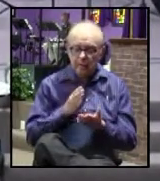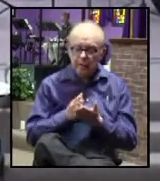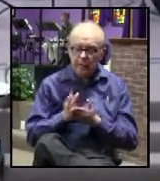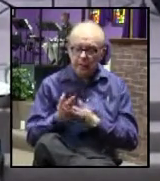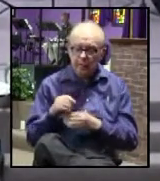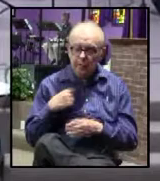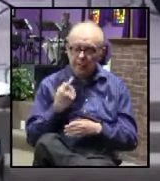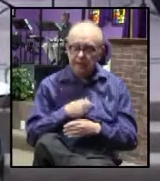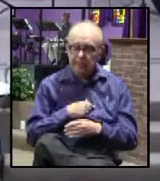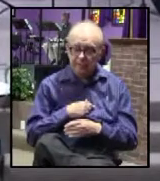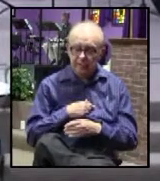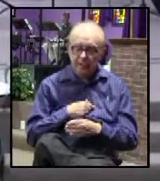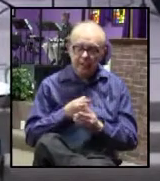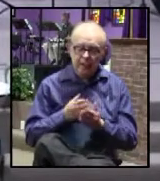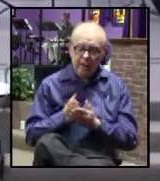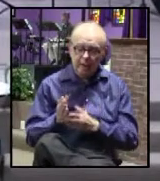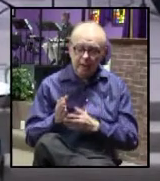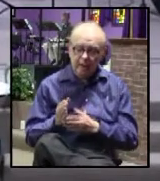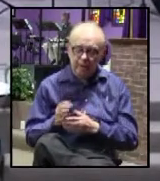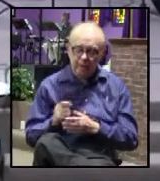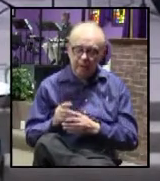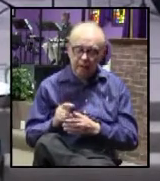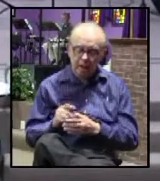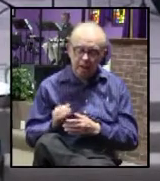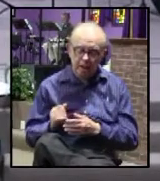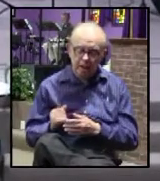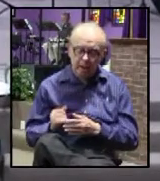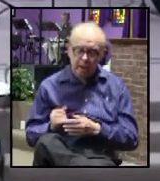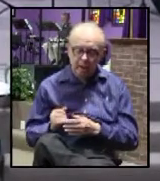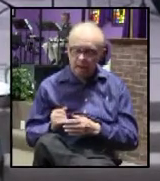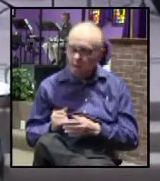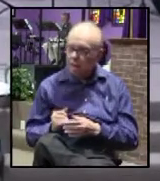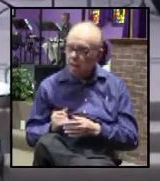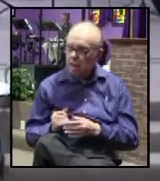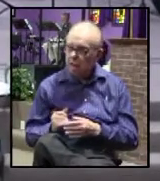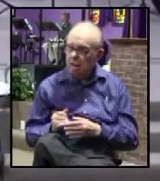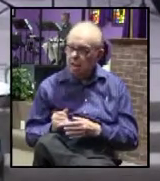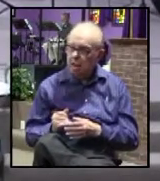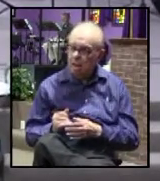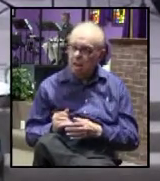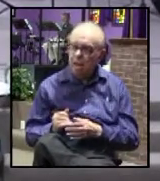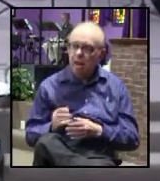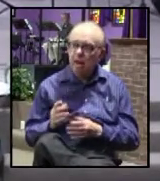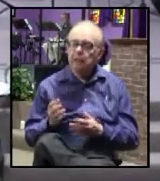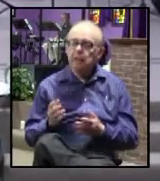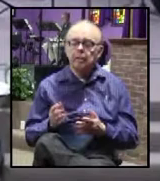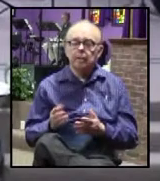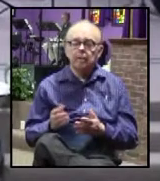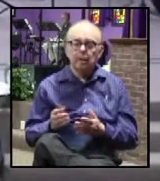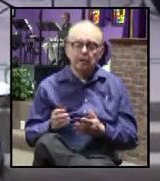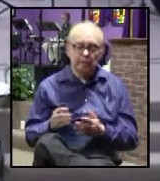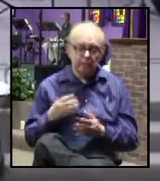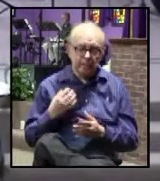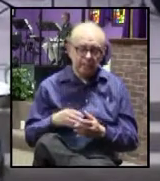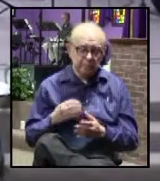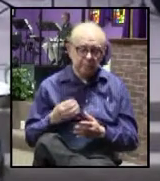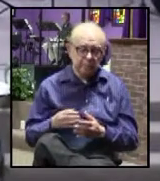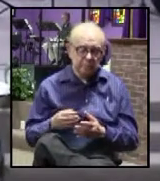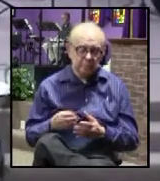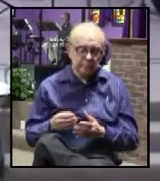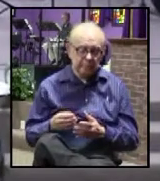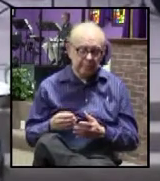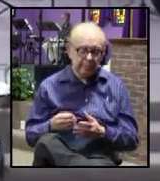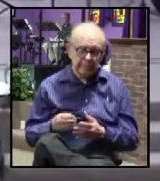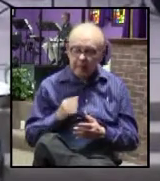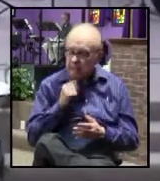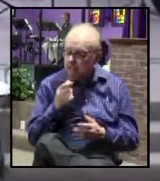and through us. As Kathy said, as Kathy Pound got done with the thing, he said, Kathy, that was awesome. You did an amazing job. She